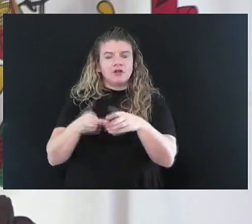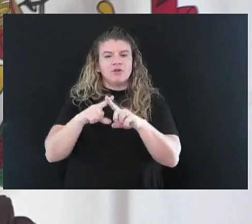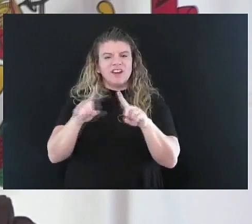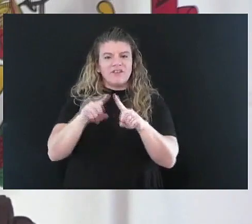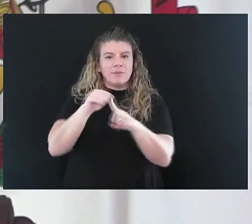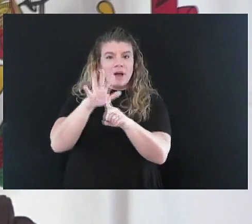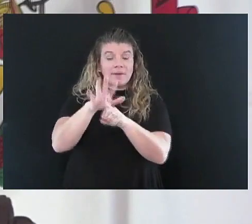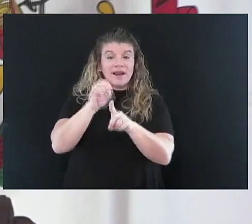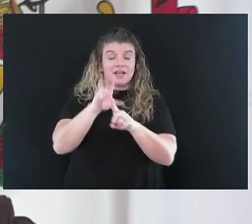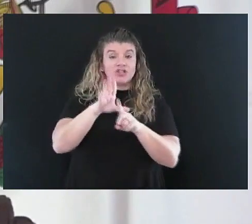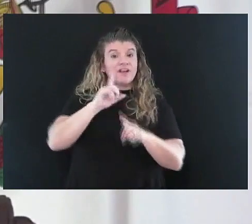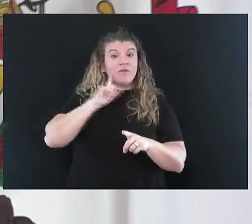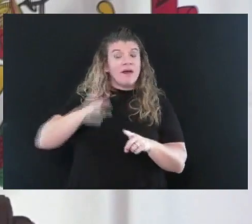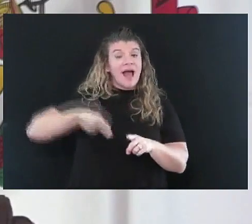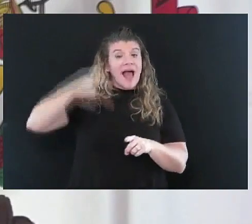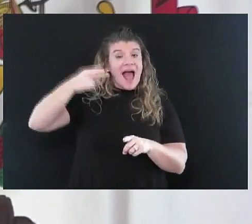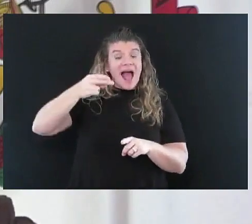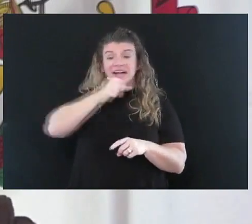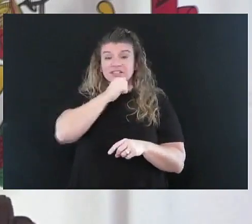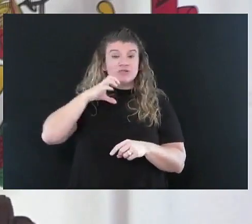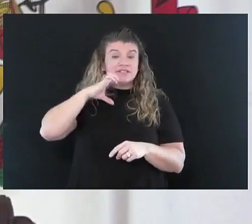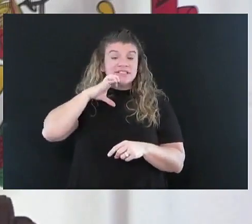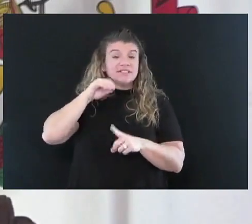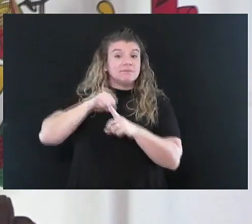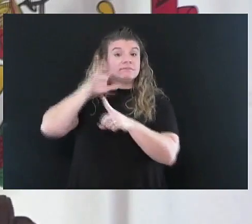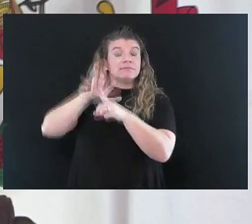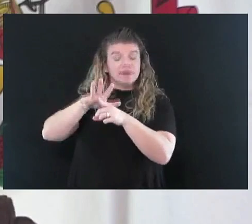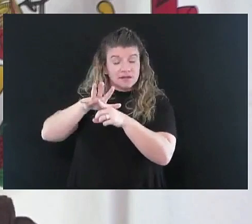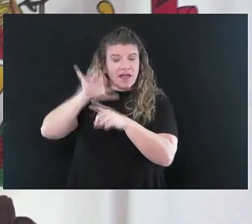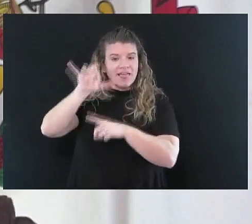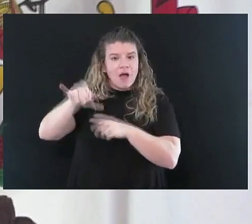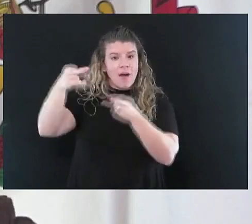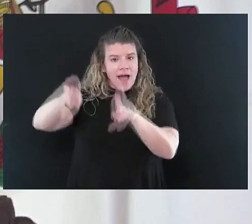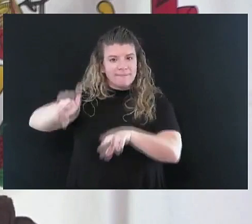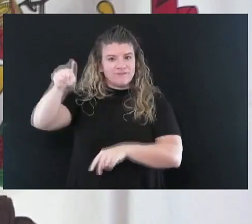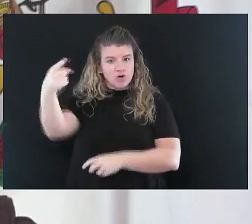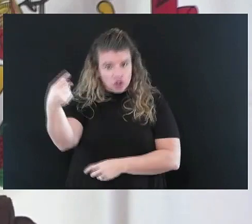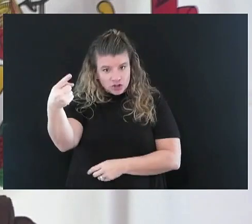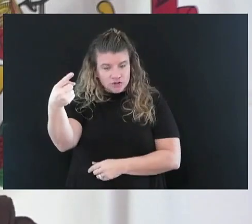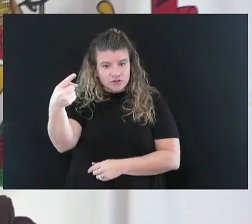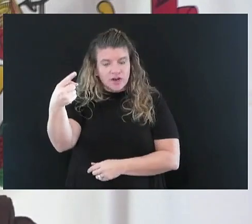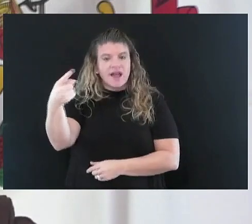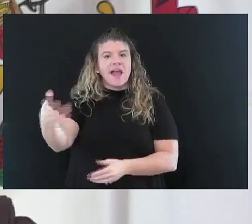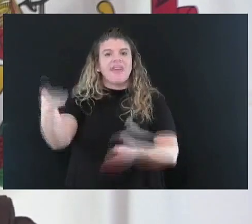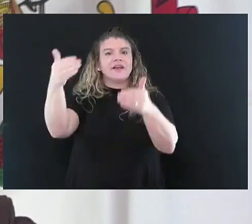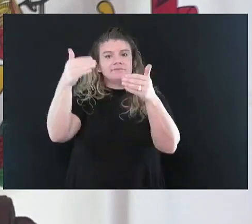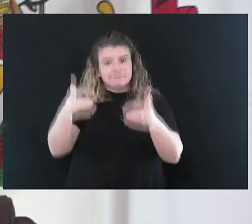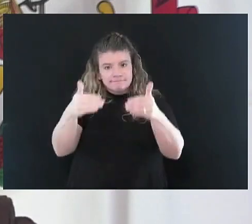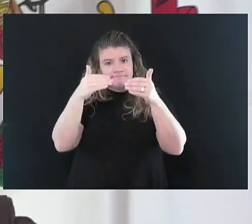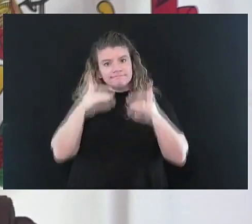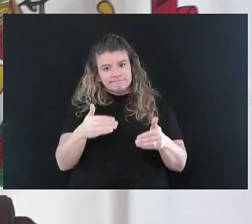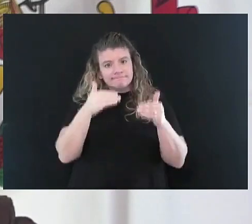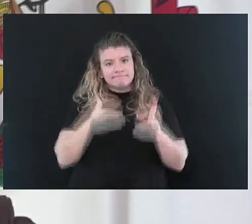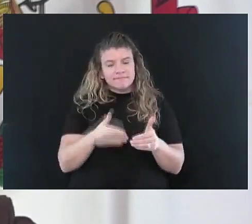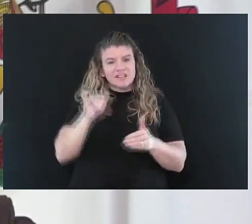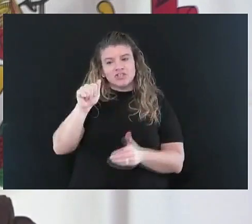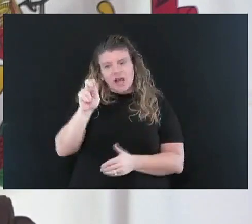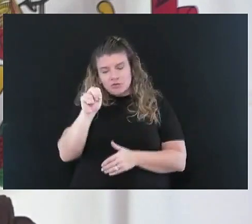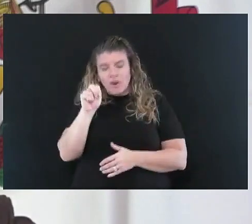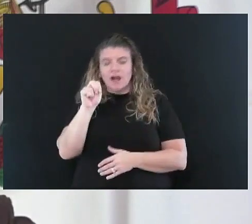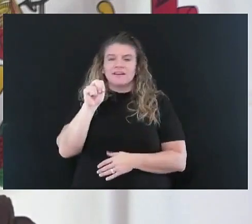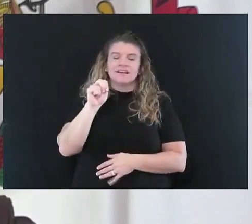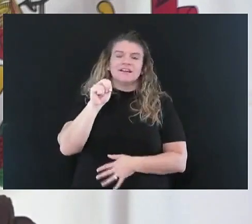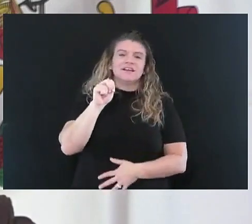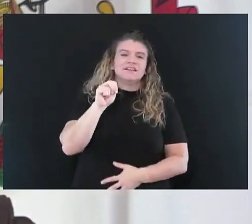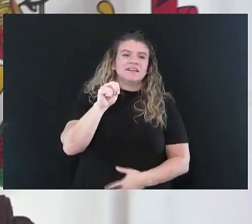most vulnerable people and everything. And then more will happen in early January, and probably